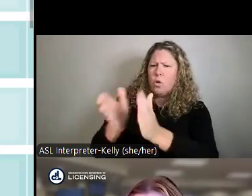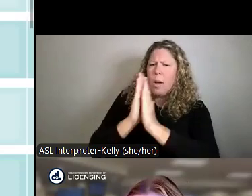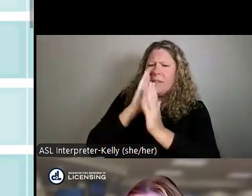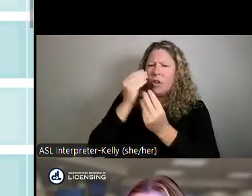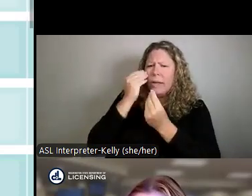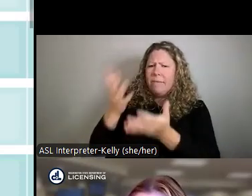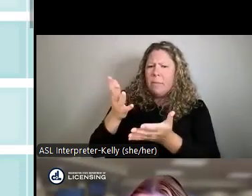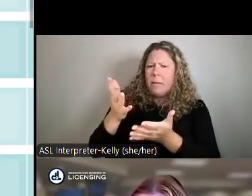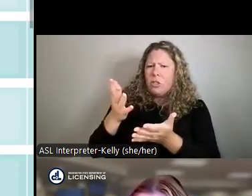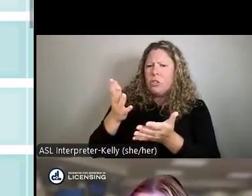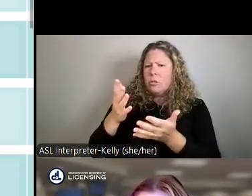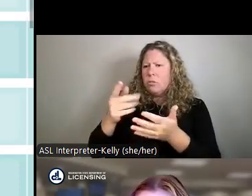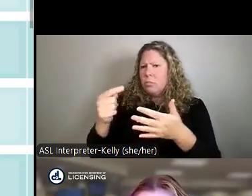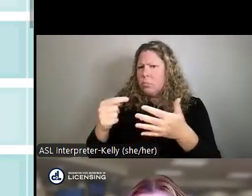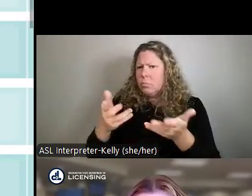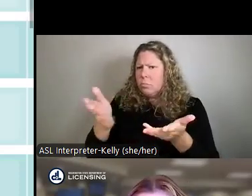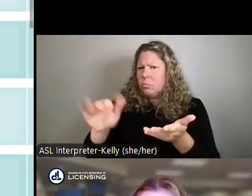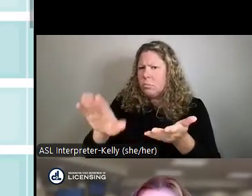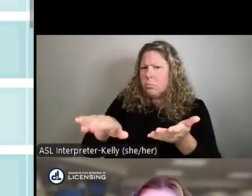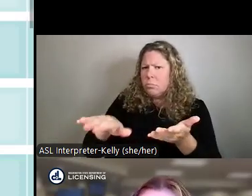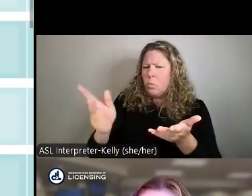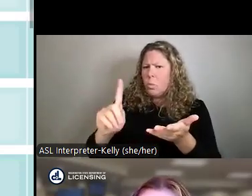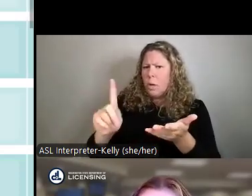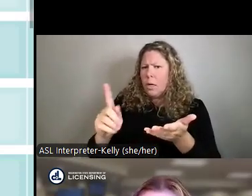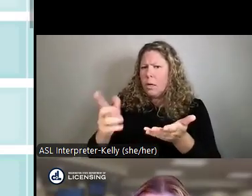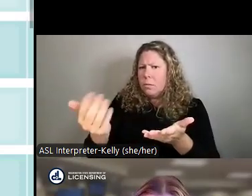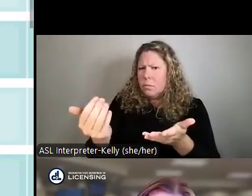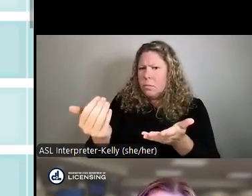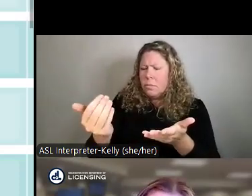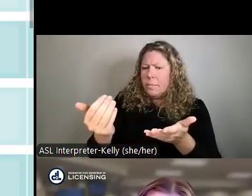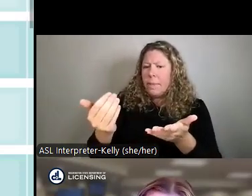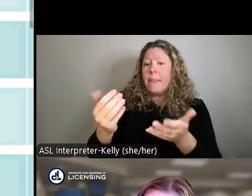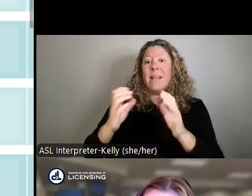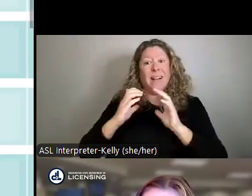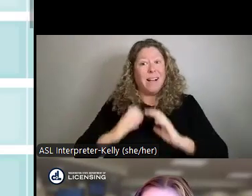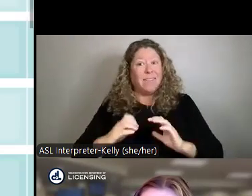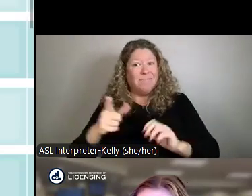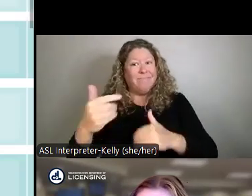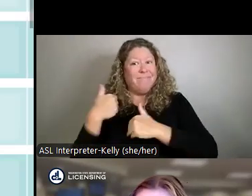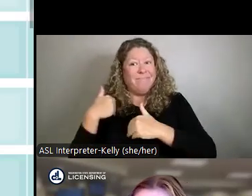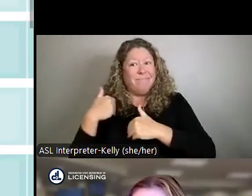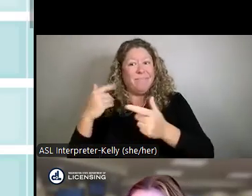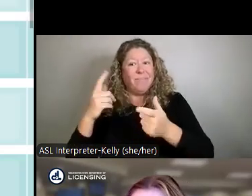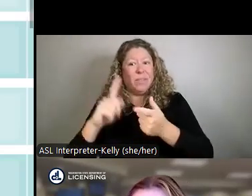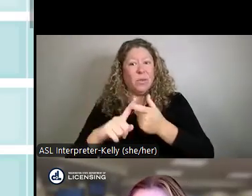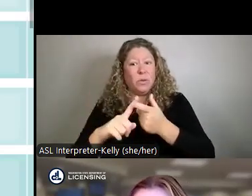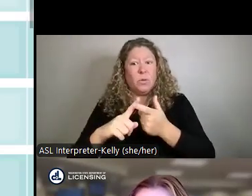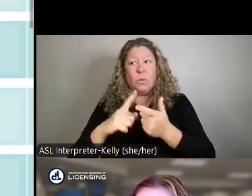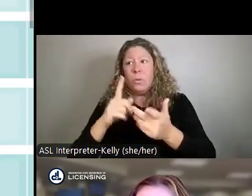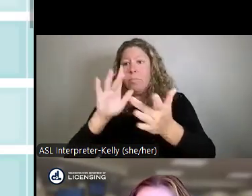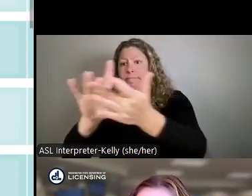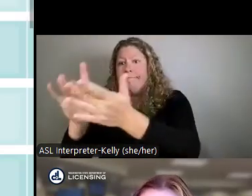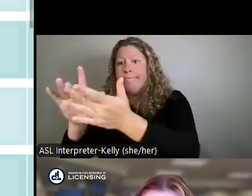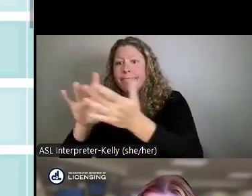the pieces of their application that are missing. And it's the customer's responsibility to coordinate with the appropriate parties to